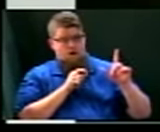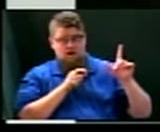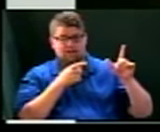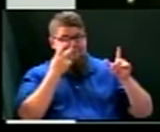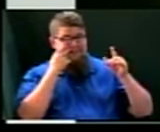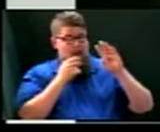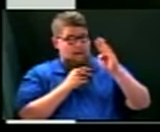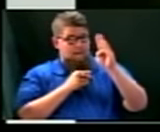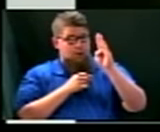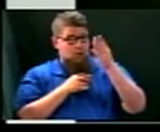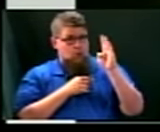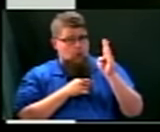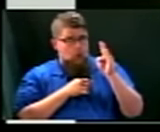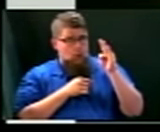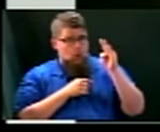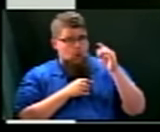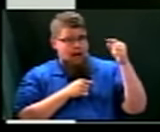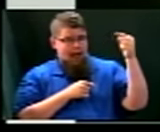blue arrows.